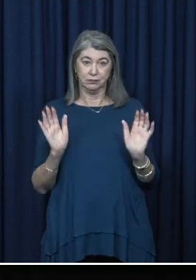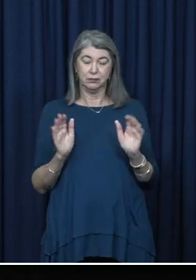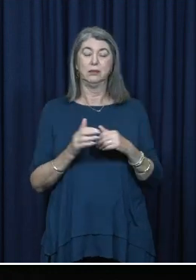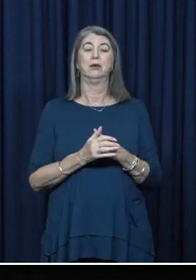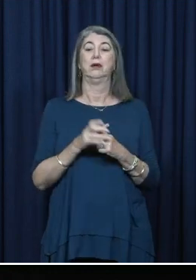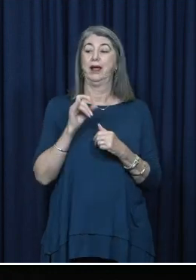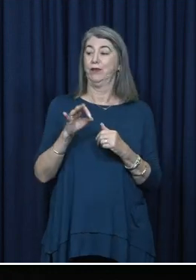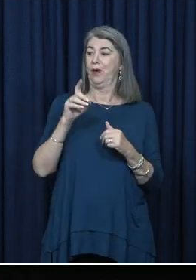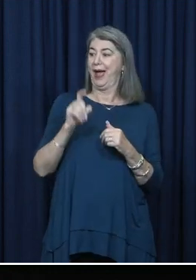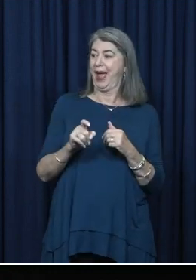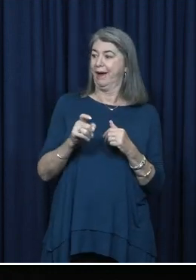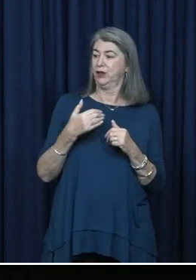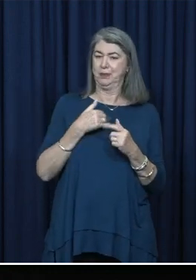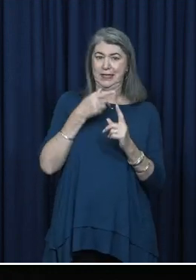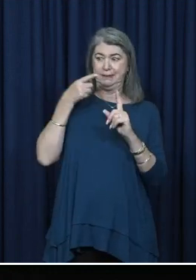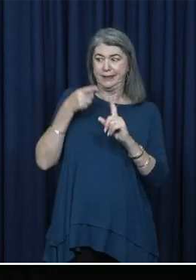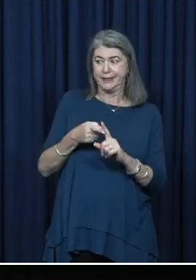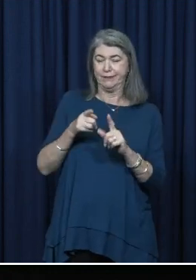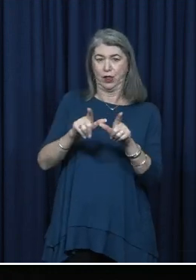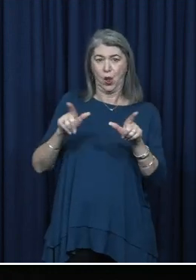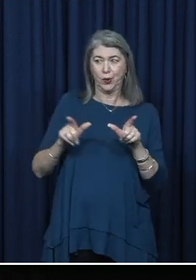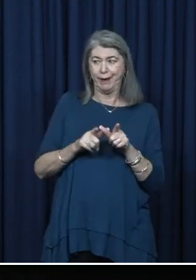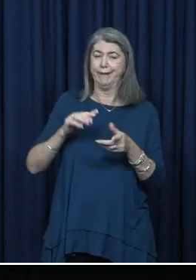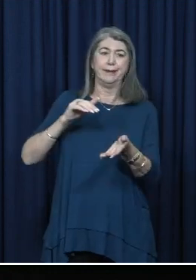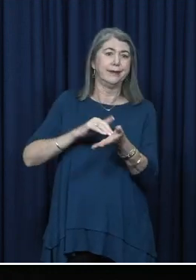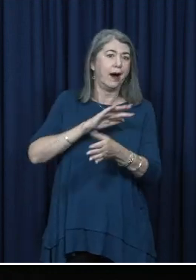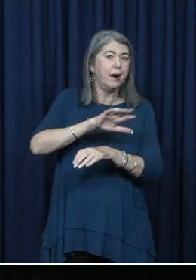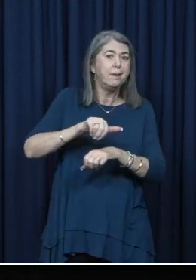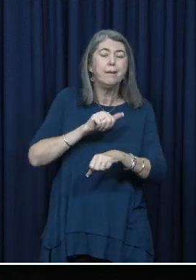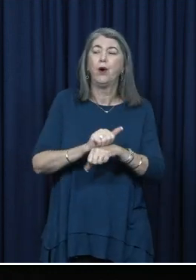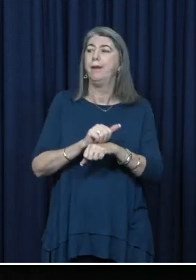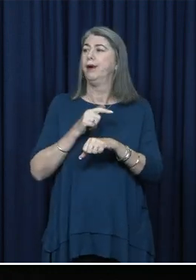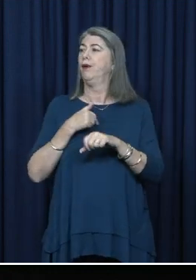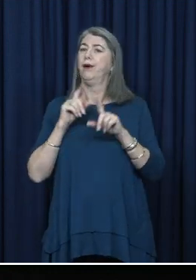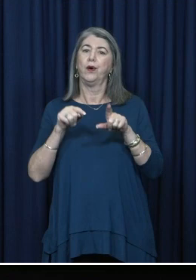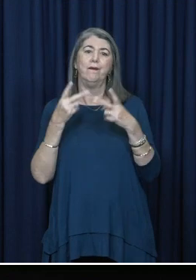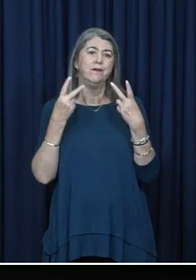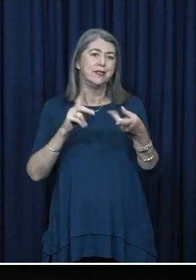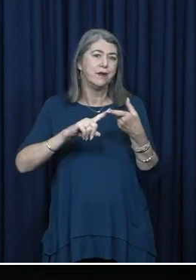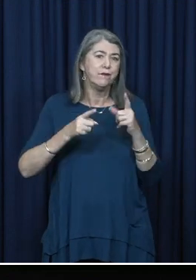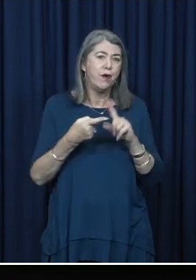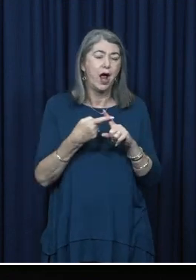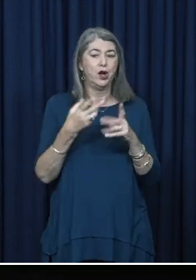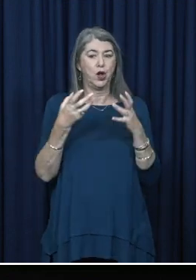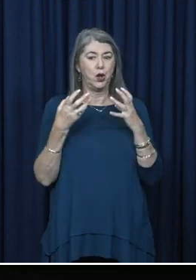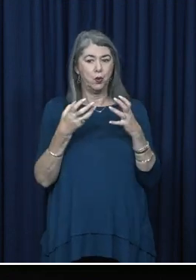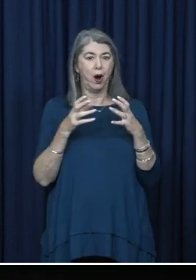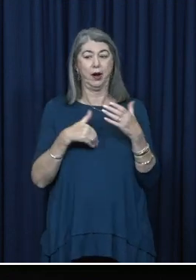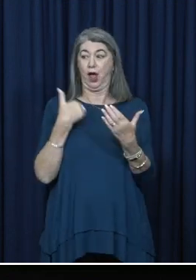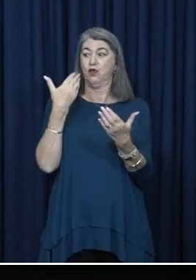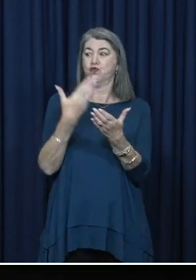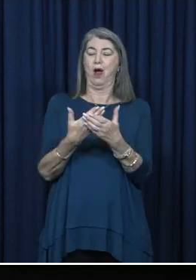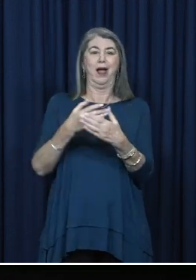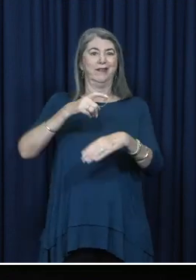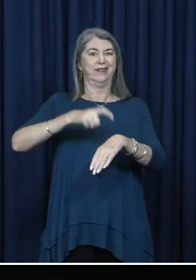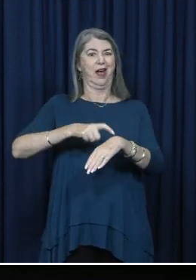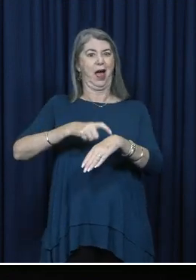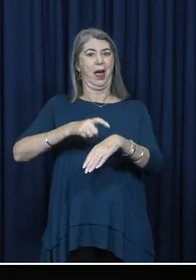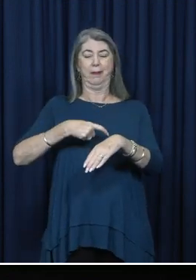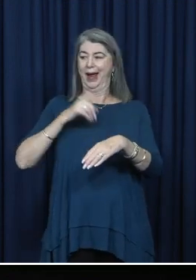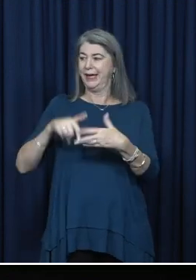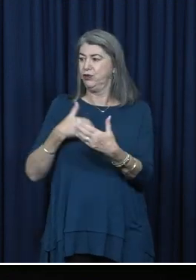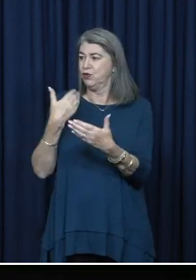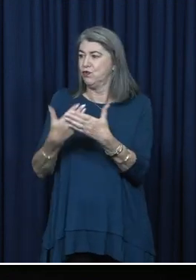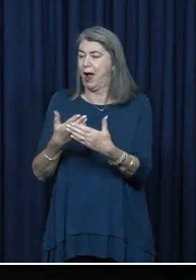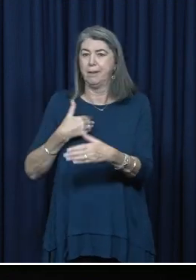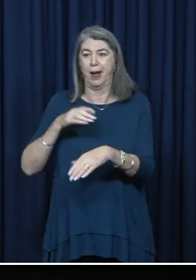If you have to be at a specific location, a doctor's appointment, or you're going to go visit a friend, you want to do a arrive by. I need to be at my doctor's by